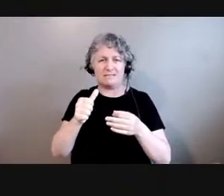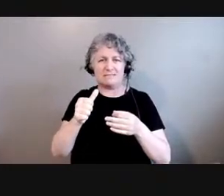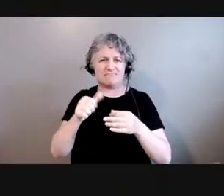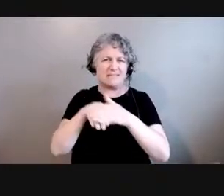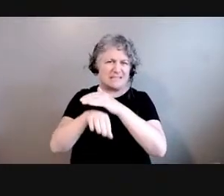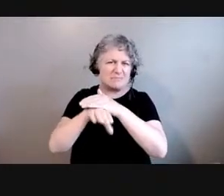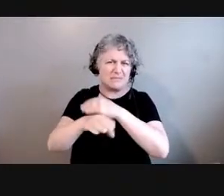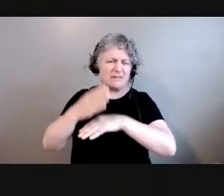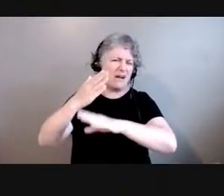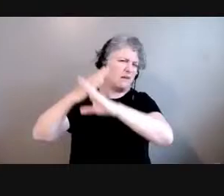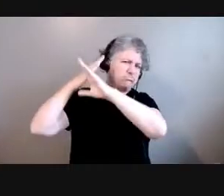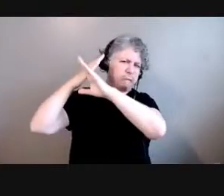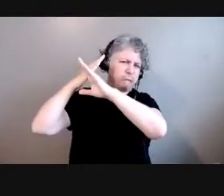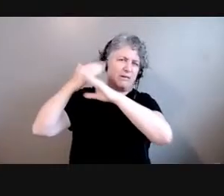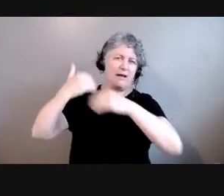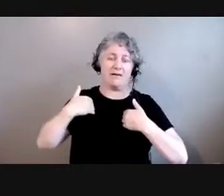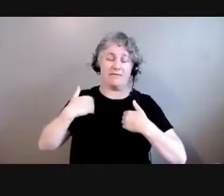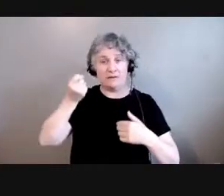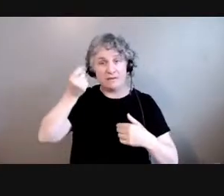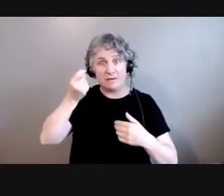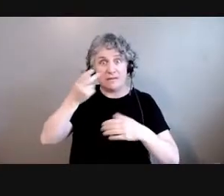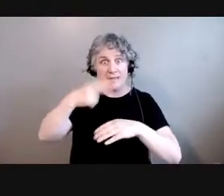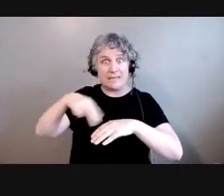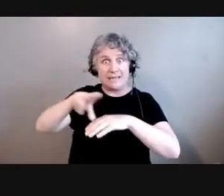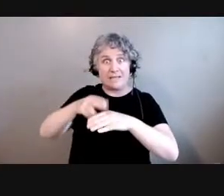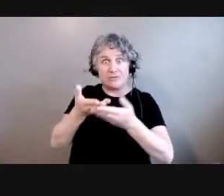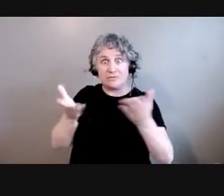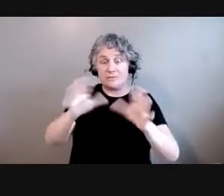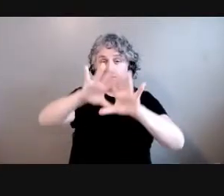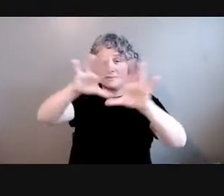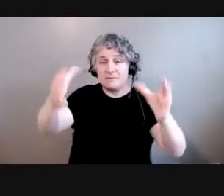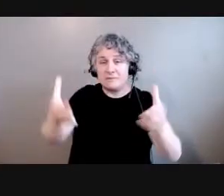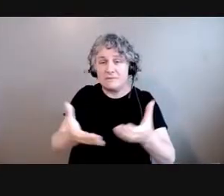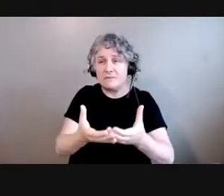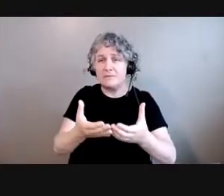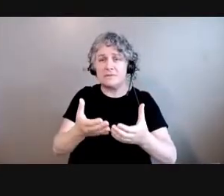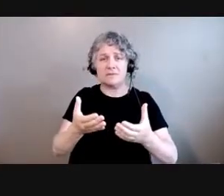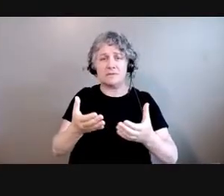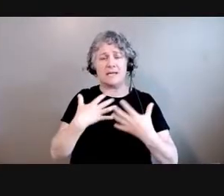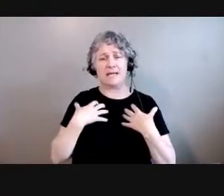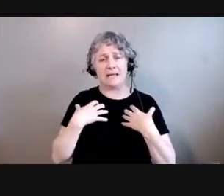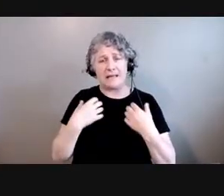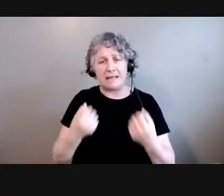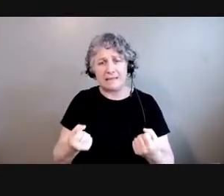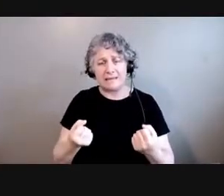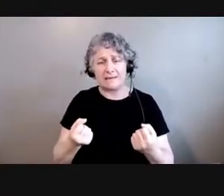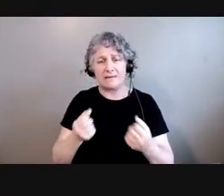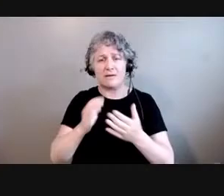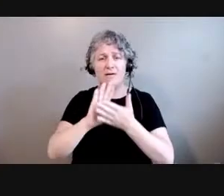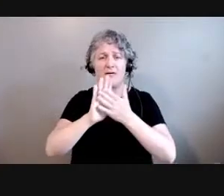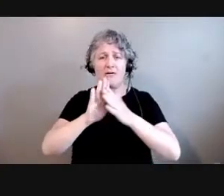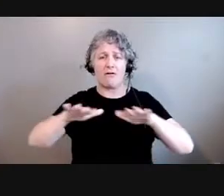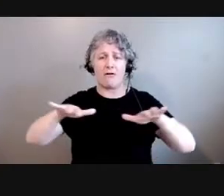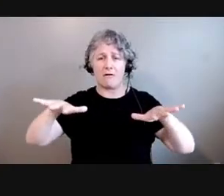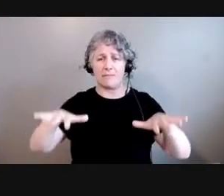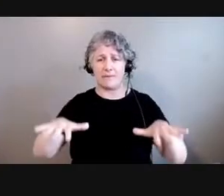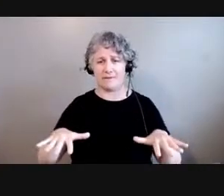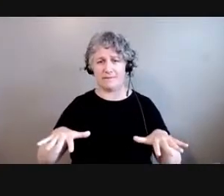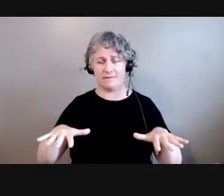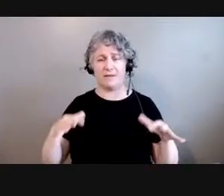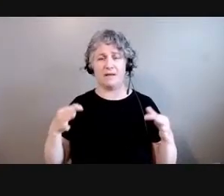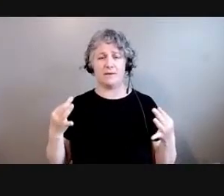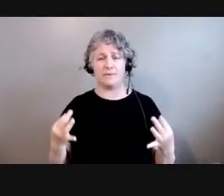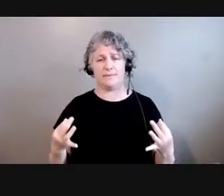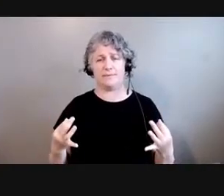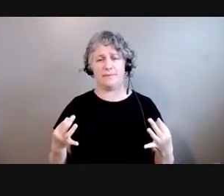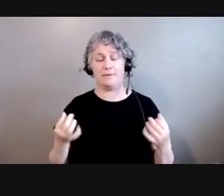But nature is often healing, calming, meditative. Many persons with disabilities,